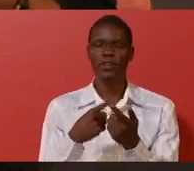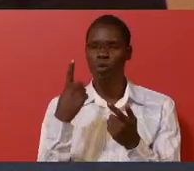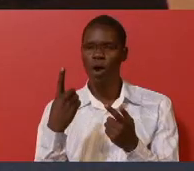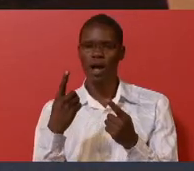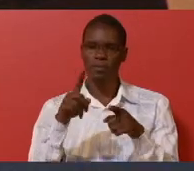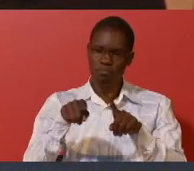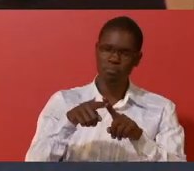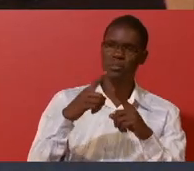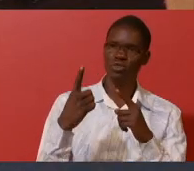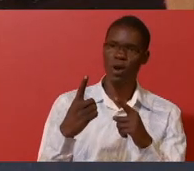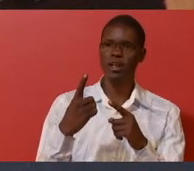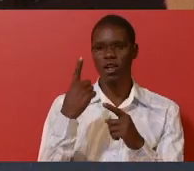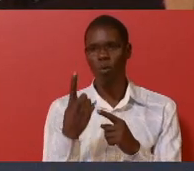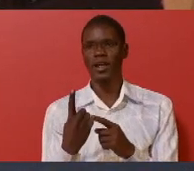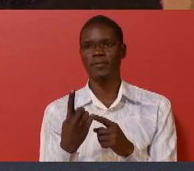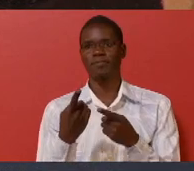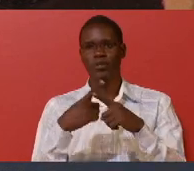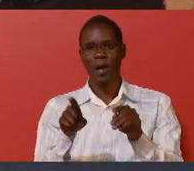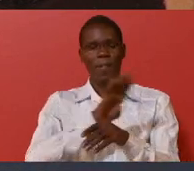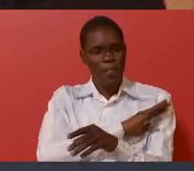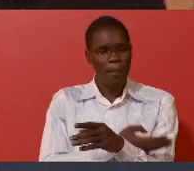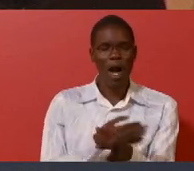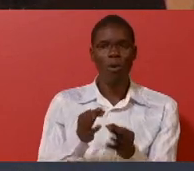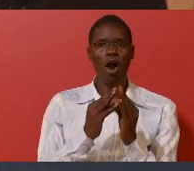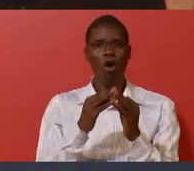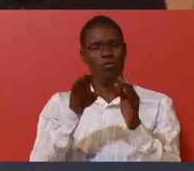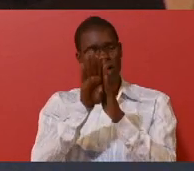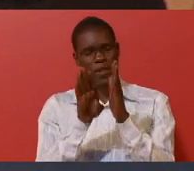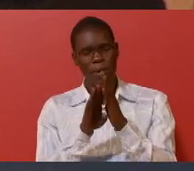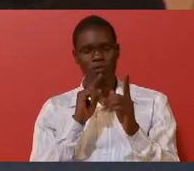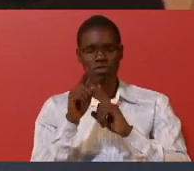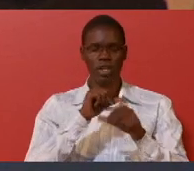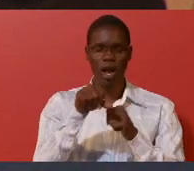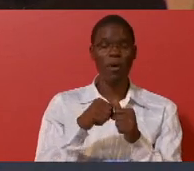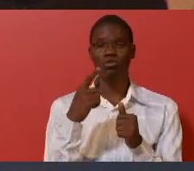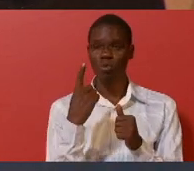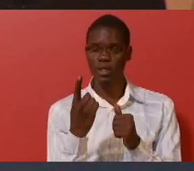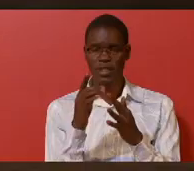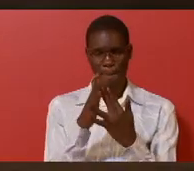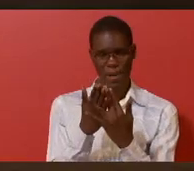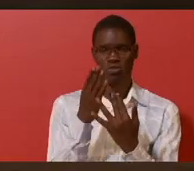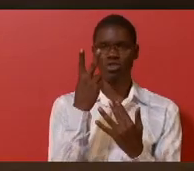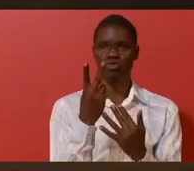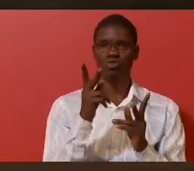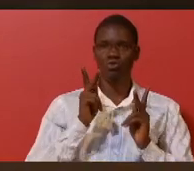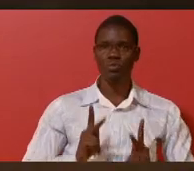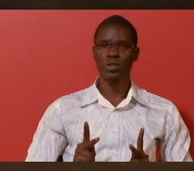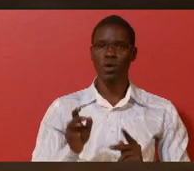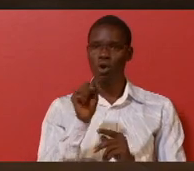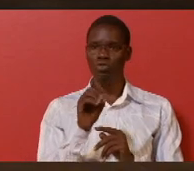The power of this text is talking about oneness between two people. So